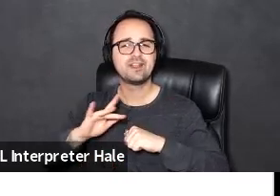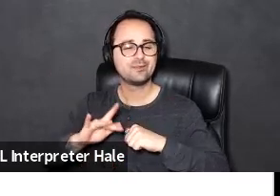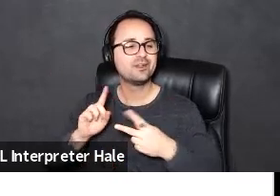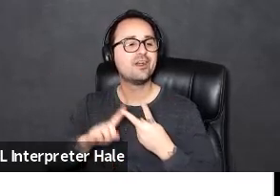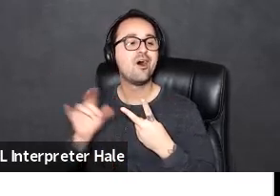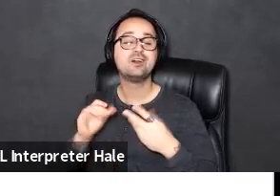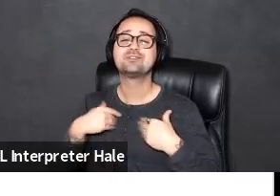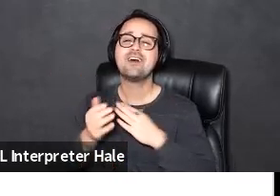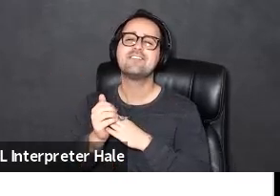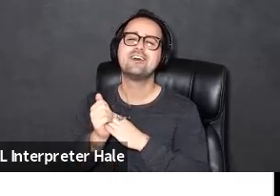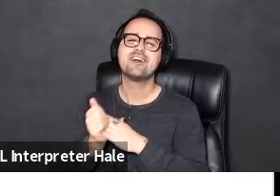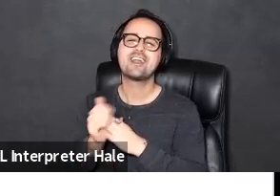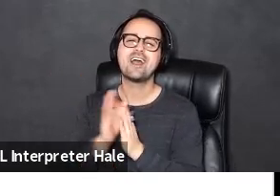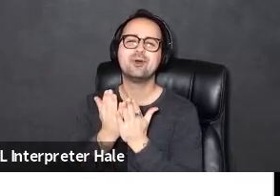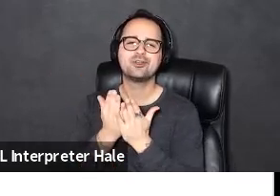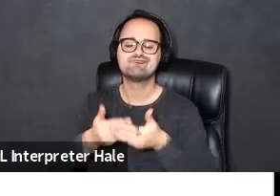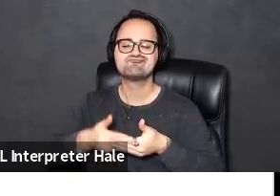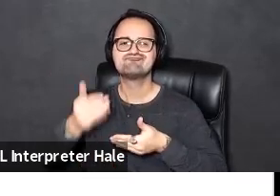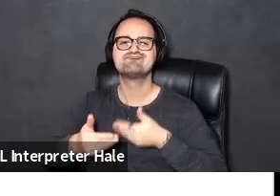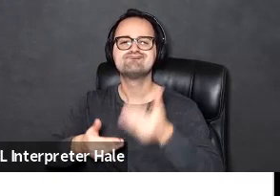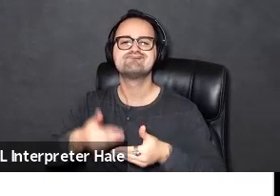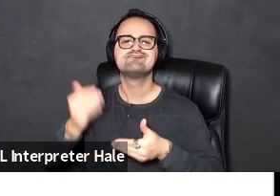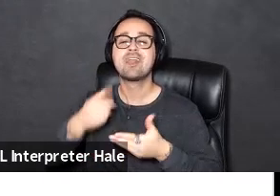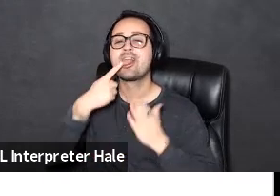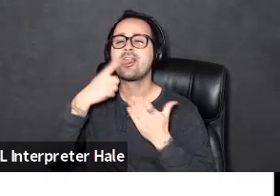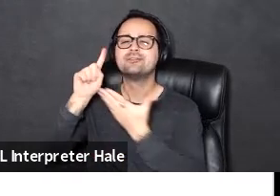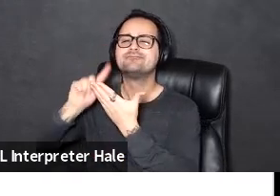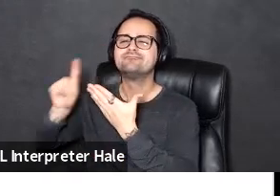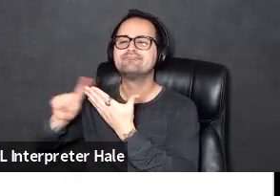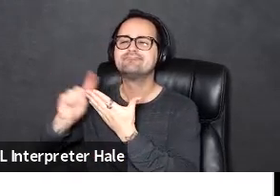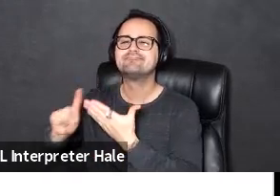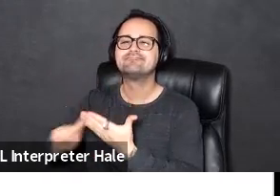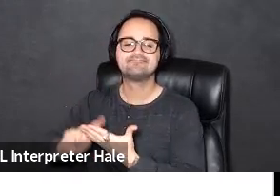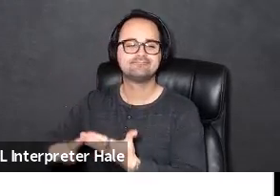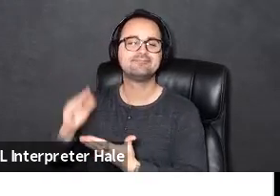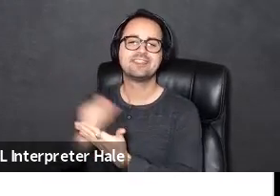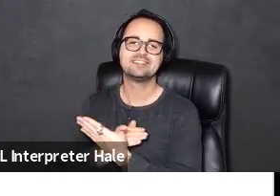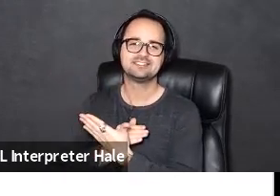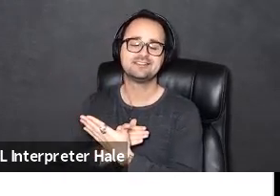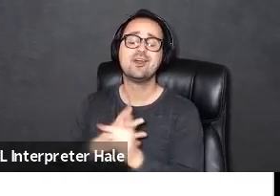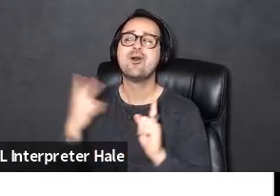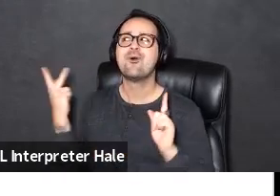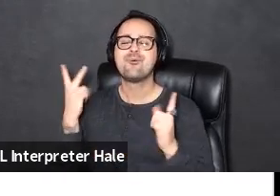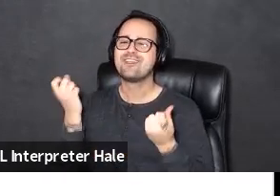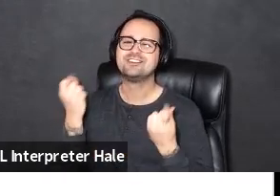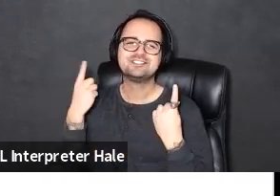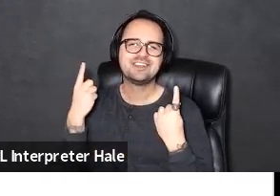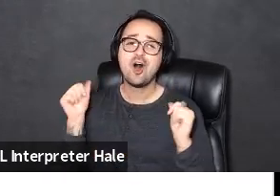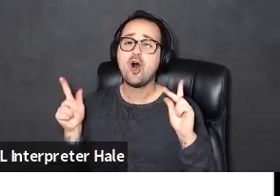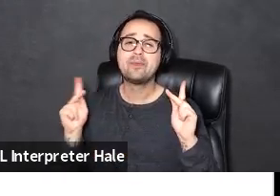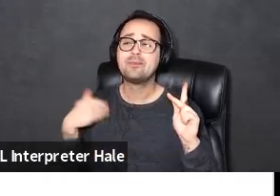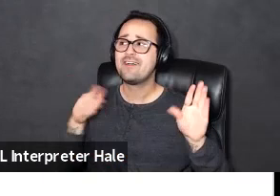have a guidebook that's sort of a step-by-step checklist that goes along with this. We understand everybody's on a